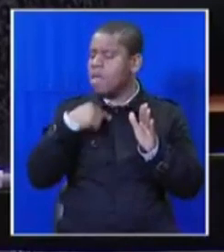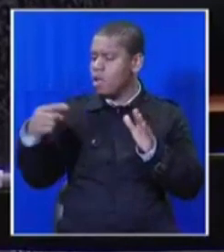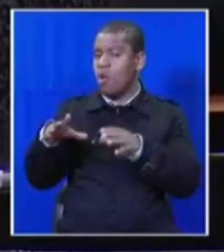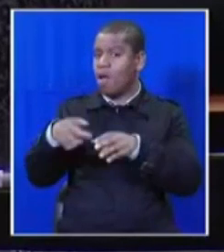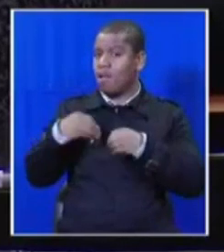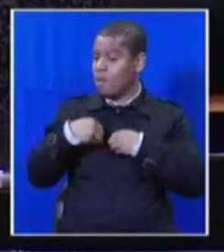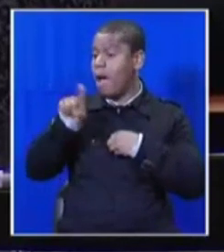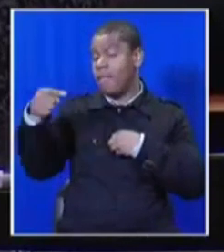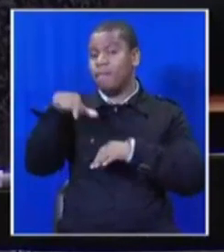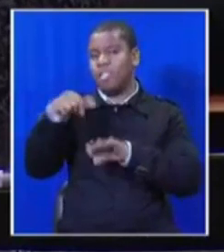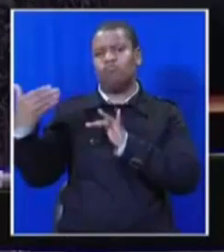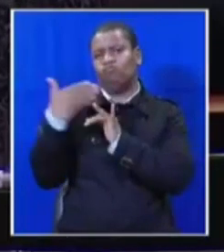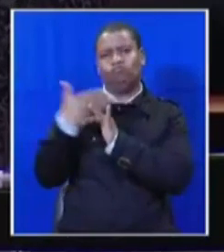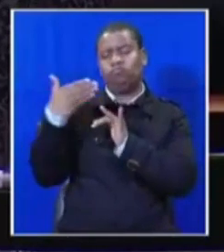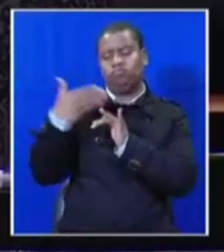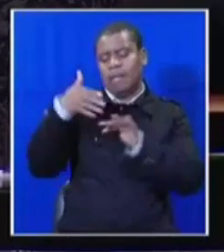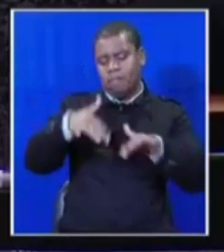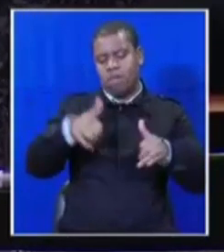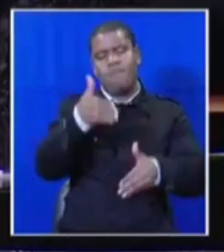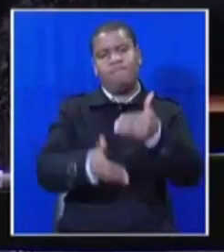interrupt what the processes of this house.